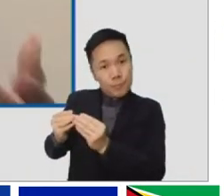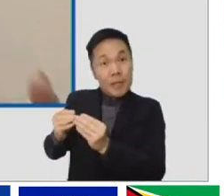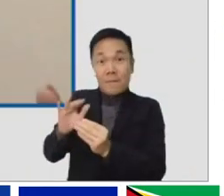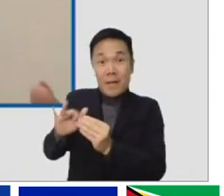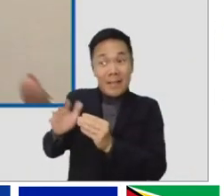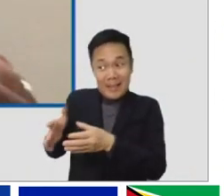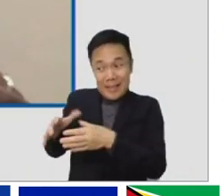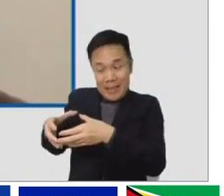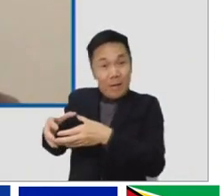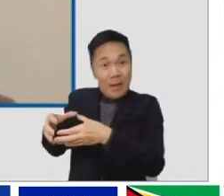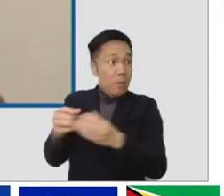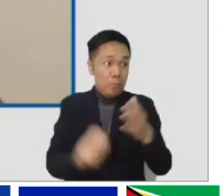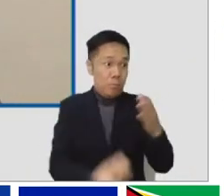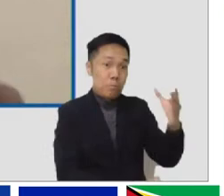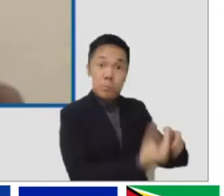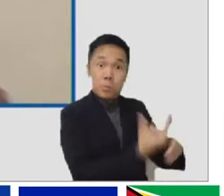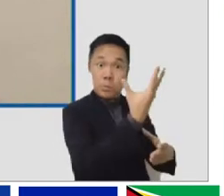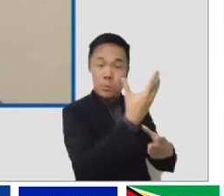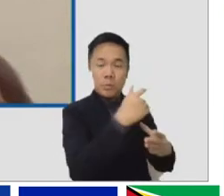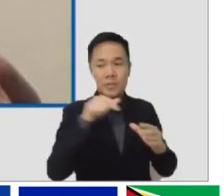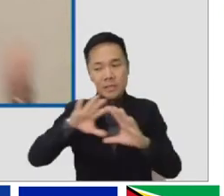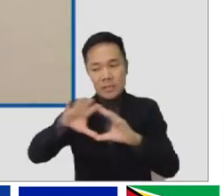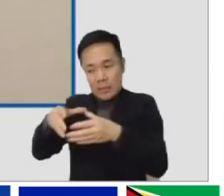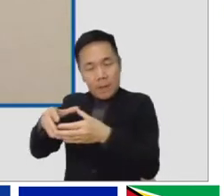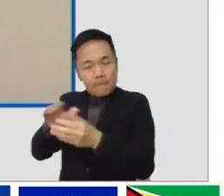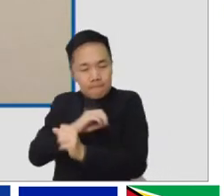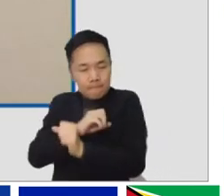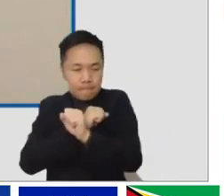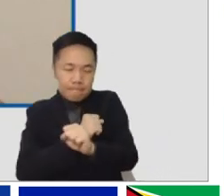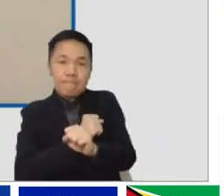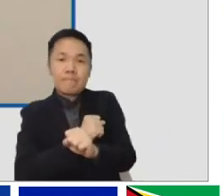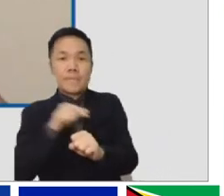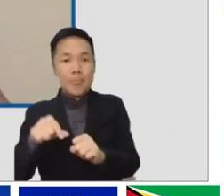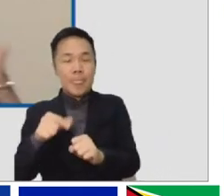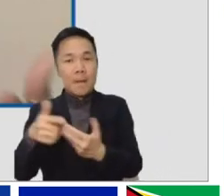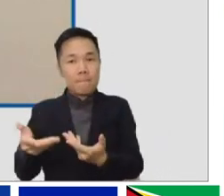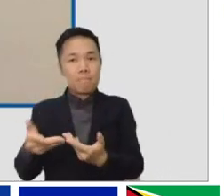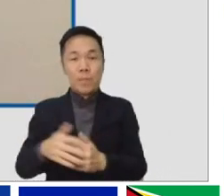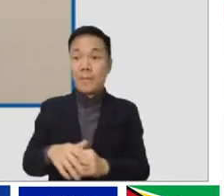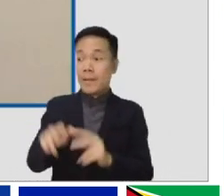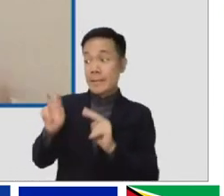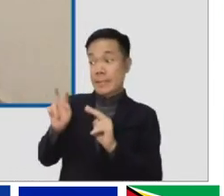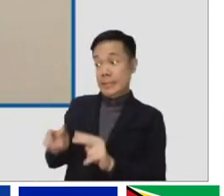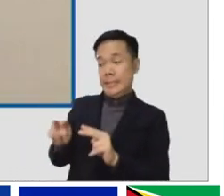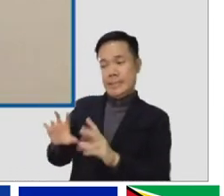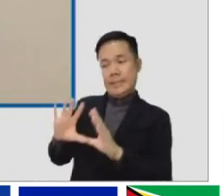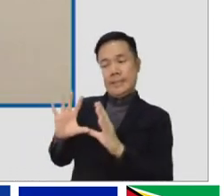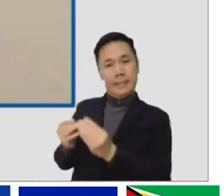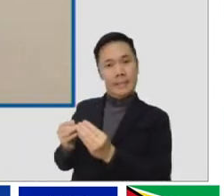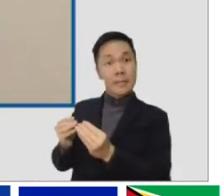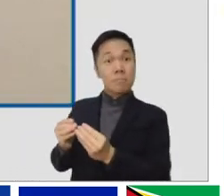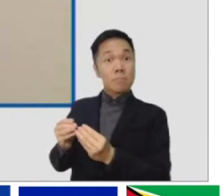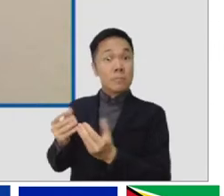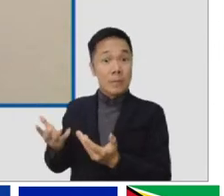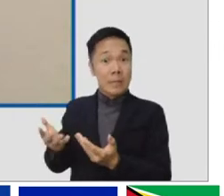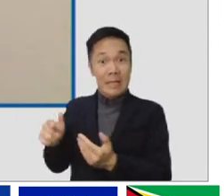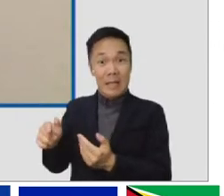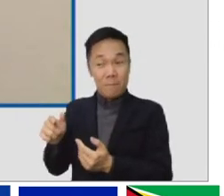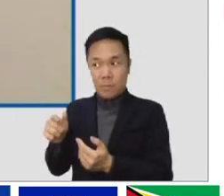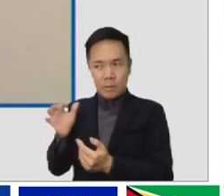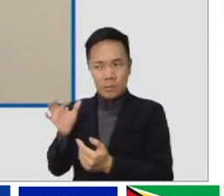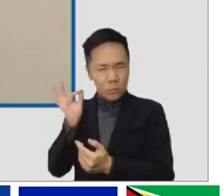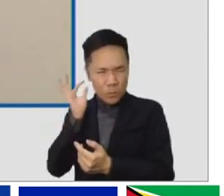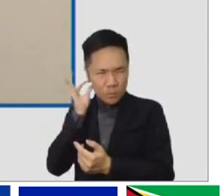providing psychosocial support so we could, there was early identification when somebody was at risk. So I think it is a lot of